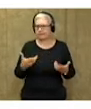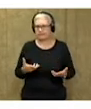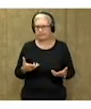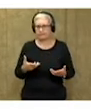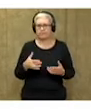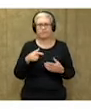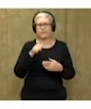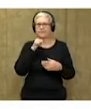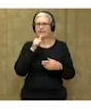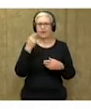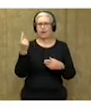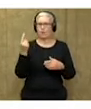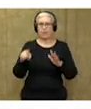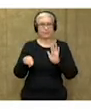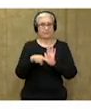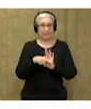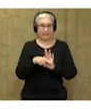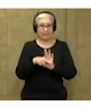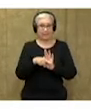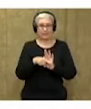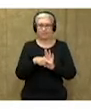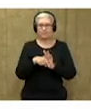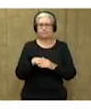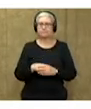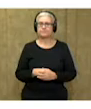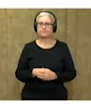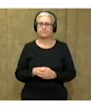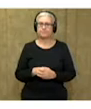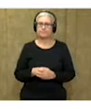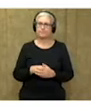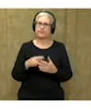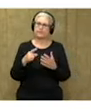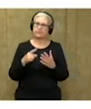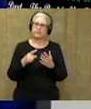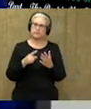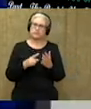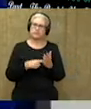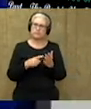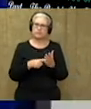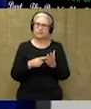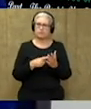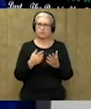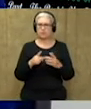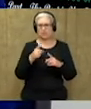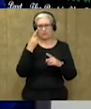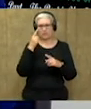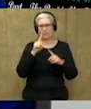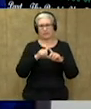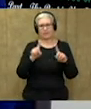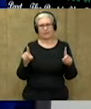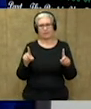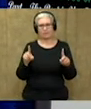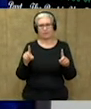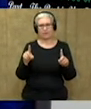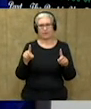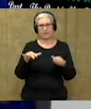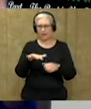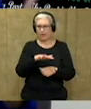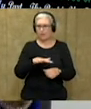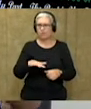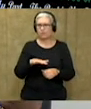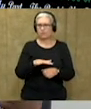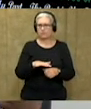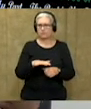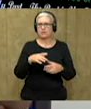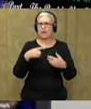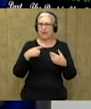negative. Sometimes we have to look at these different areas and realize that I need to be able to